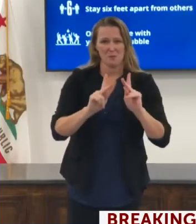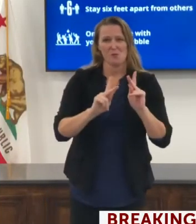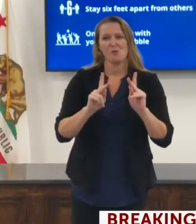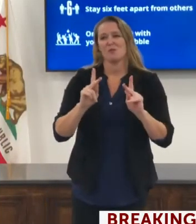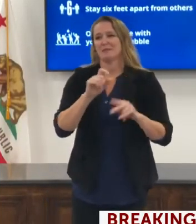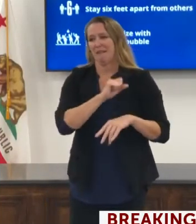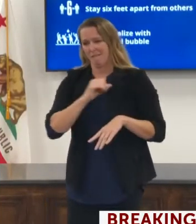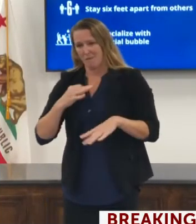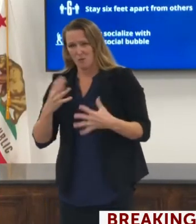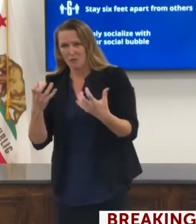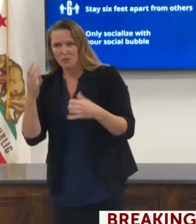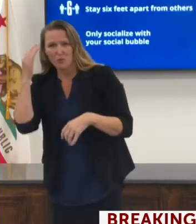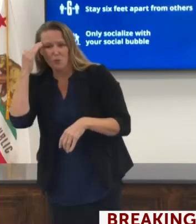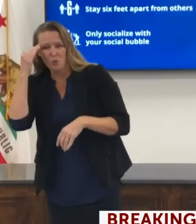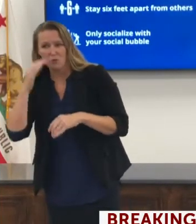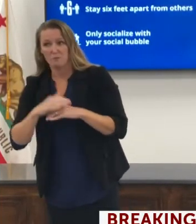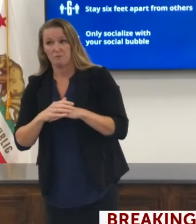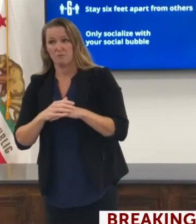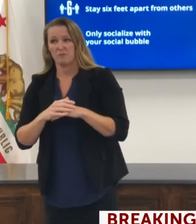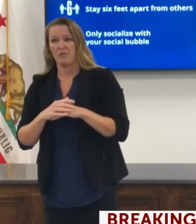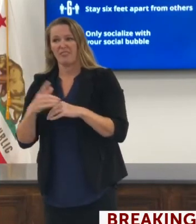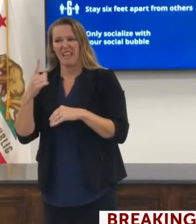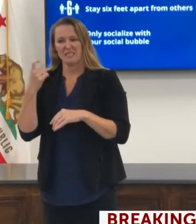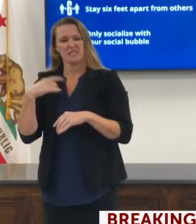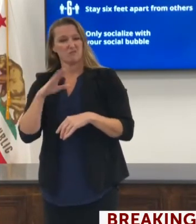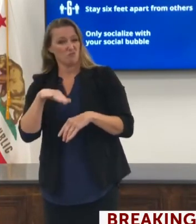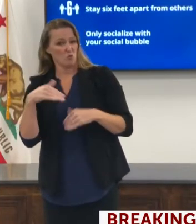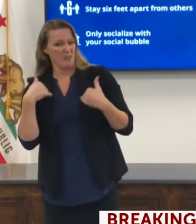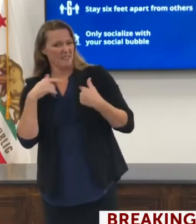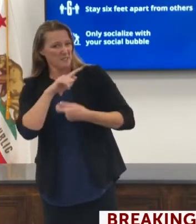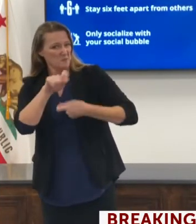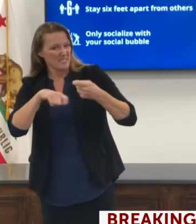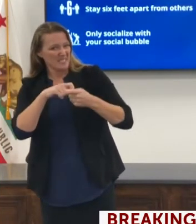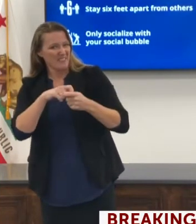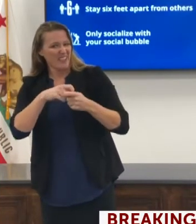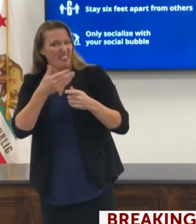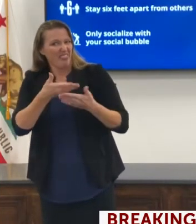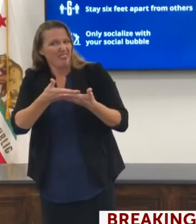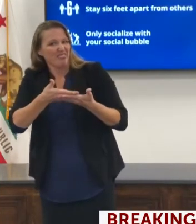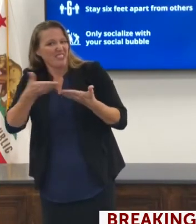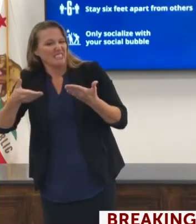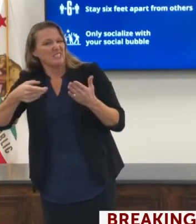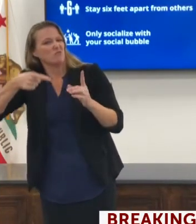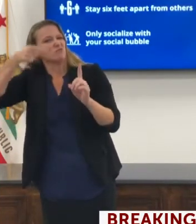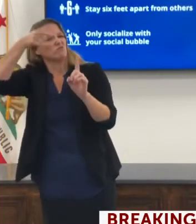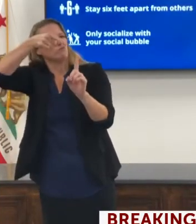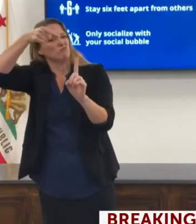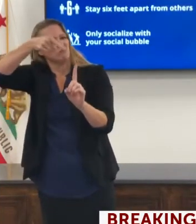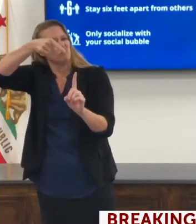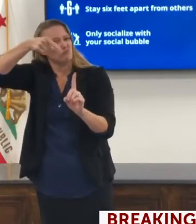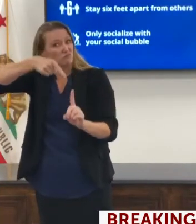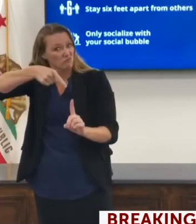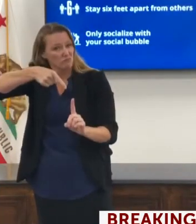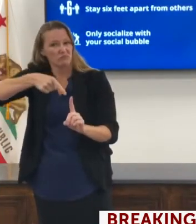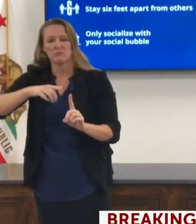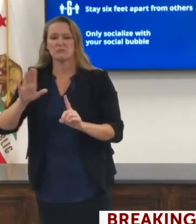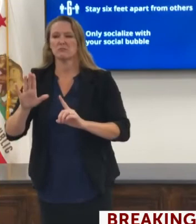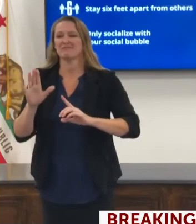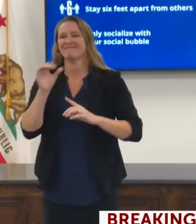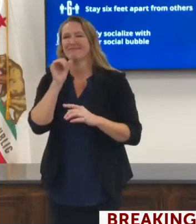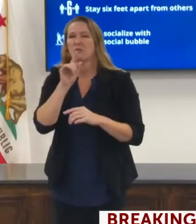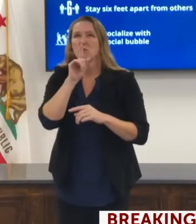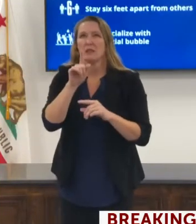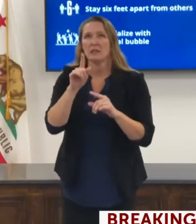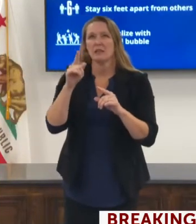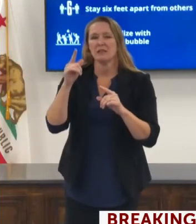Is there are specific metrics that we would be looking at. Again, they're not absolutes, but three or more clusters